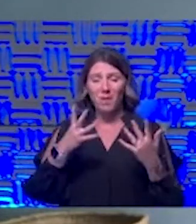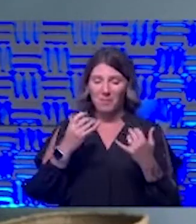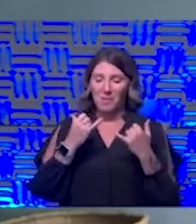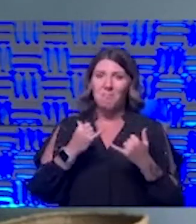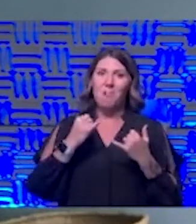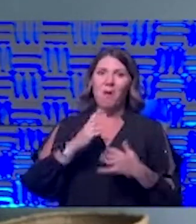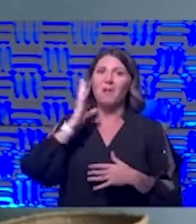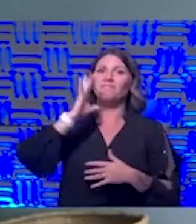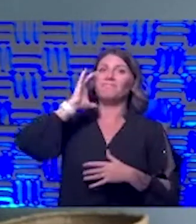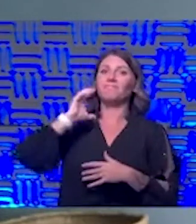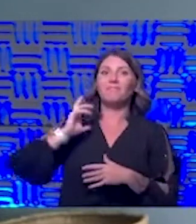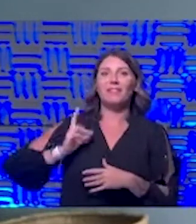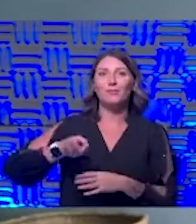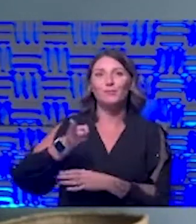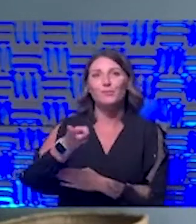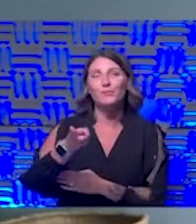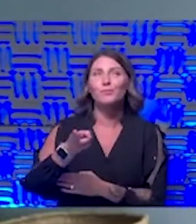had,